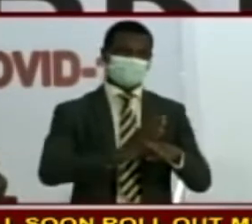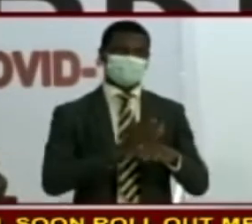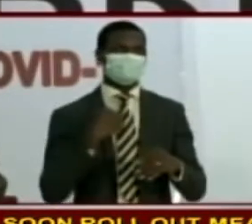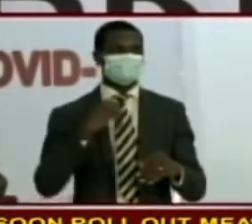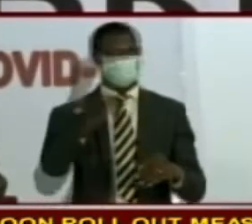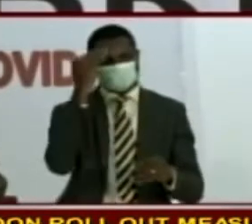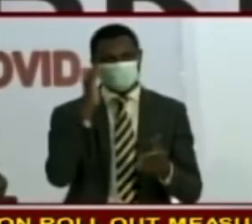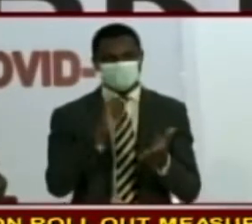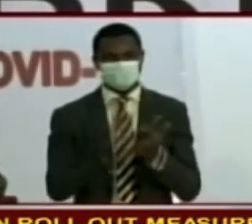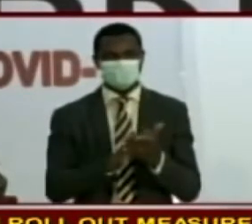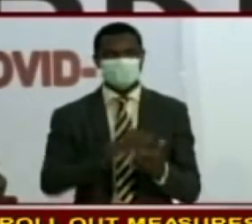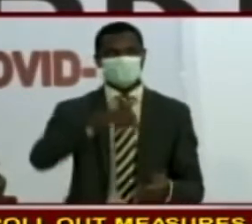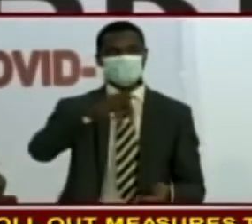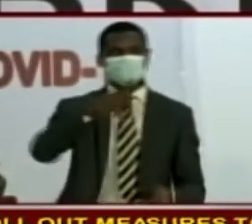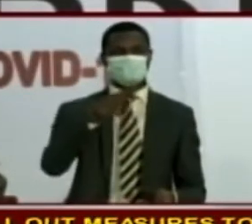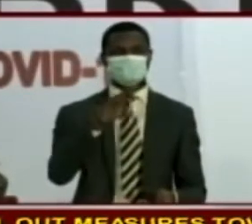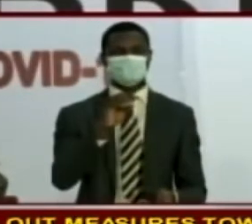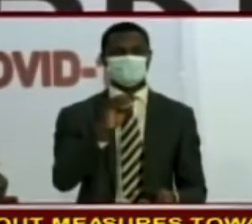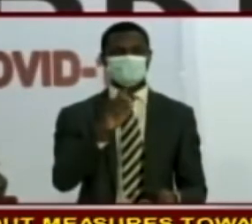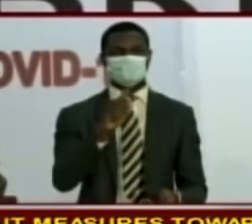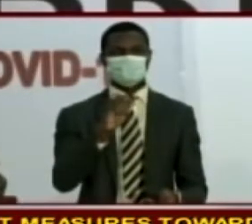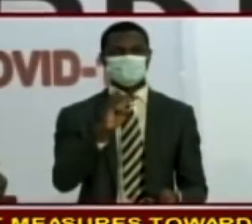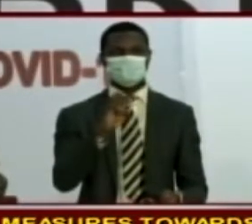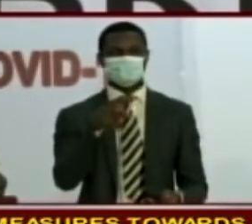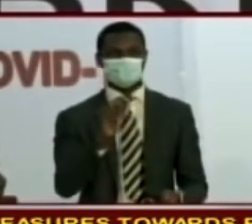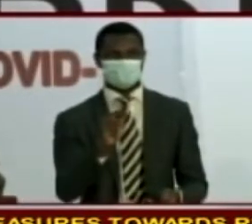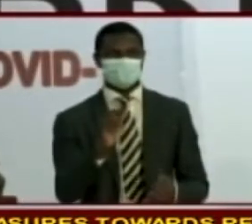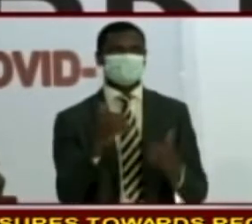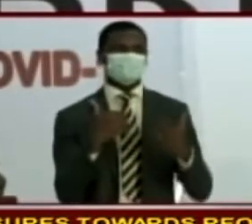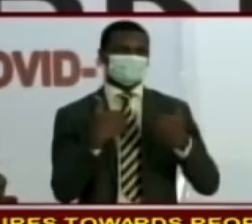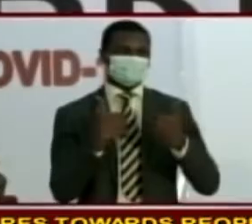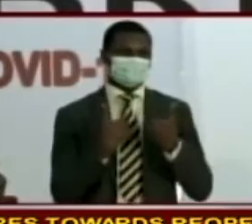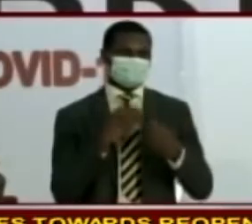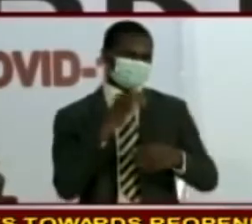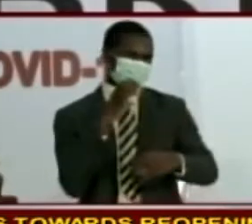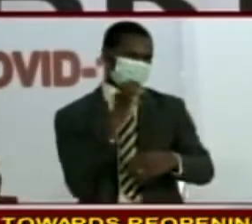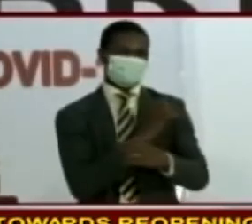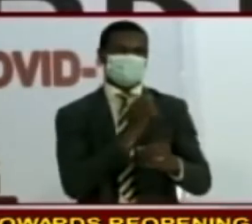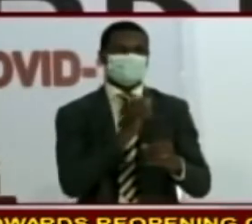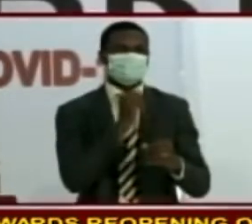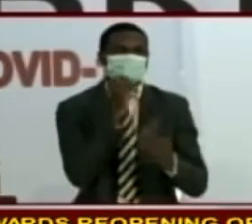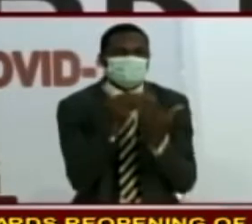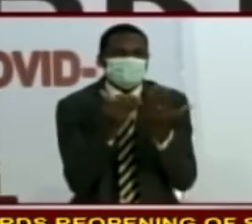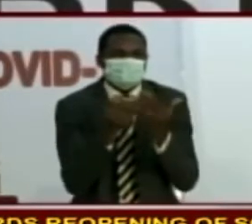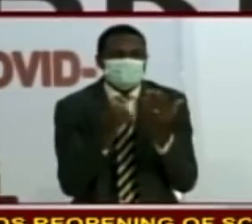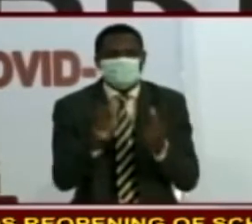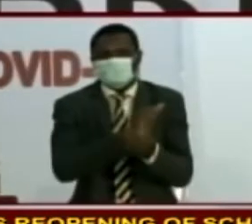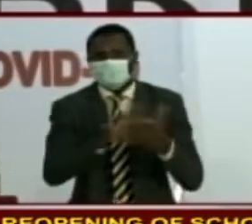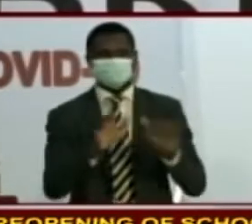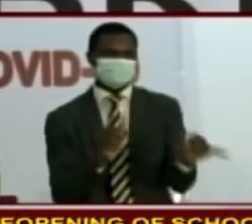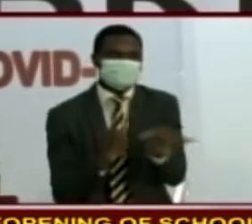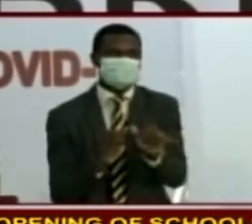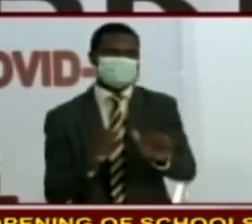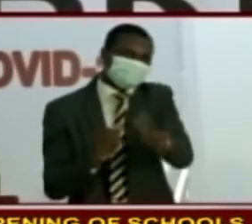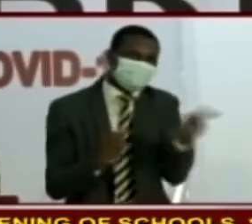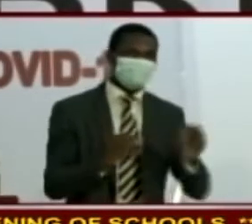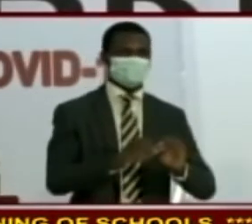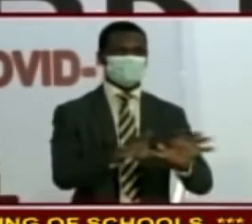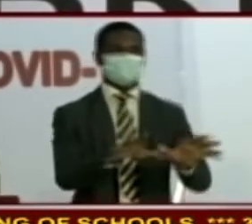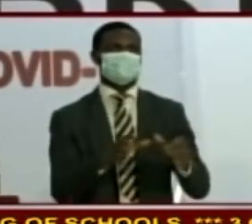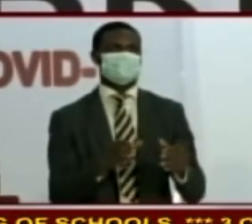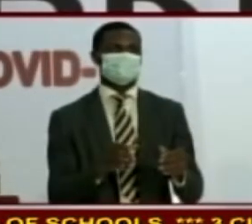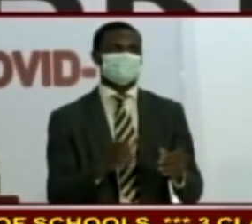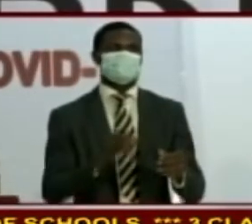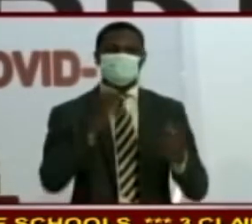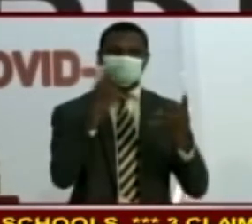of mutation, then that interaction between the viral protein and the drug or the vaccine